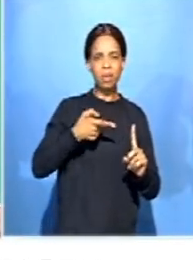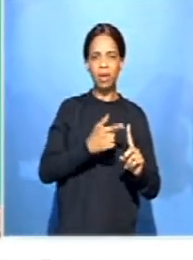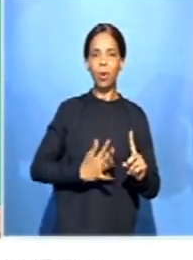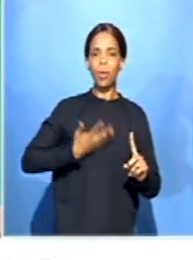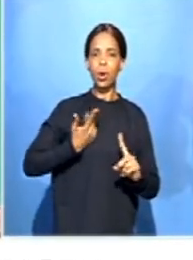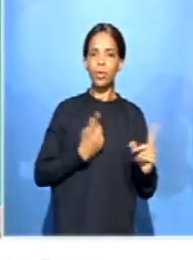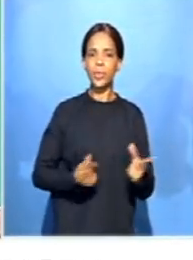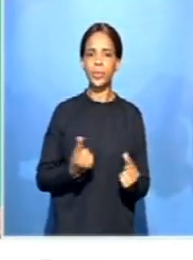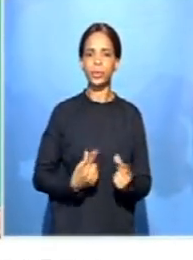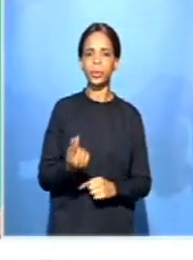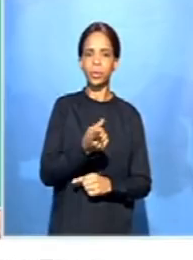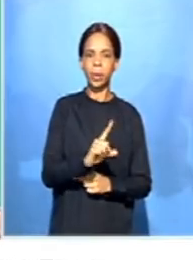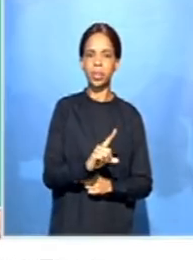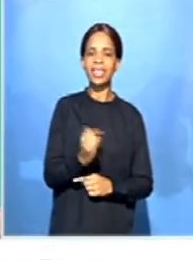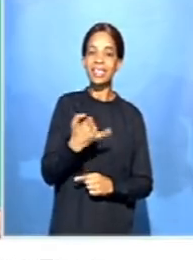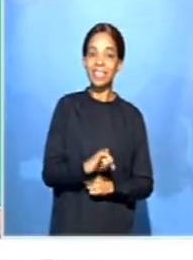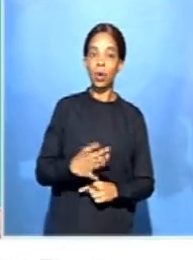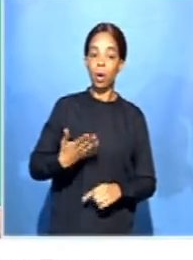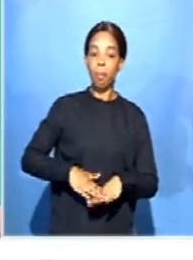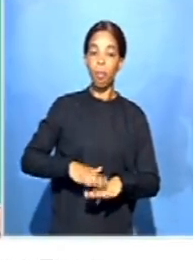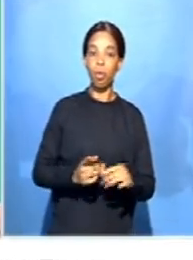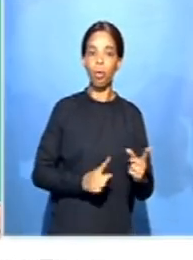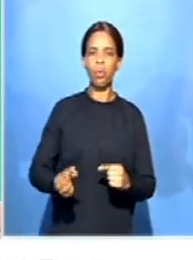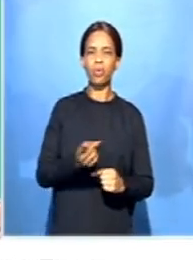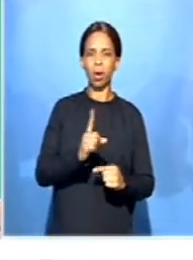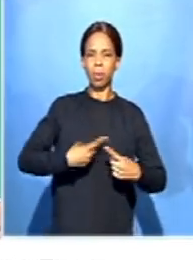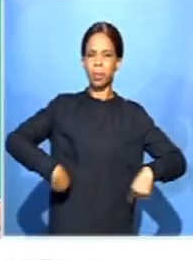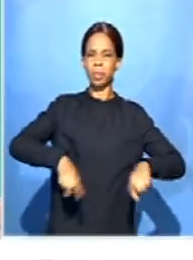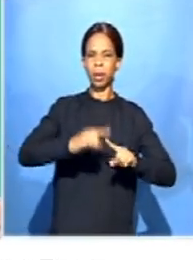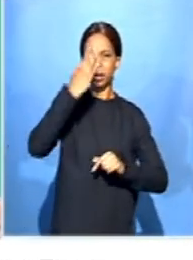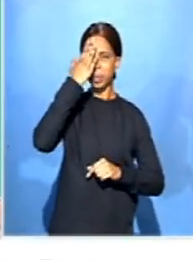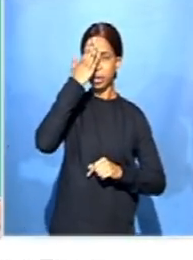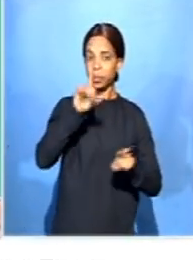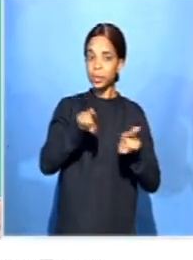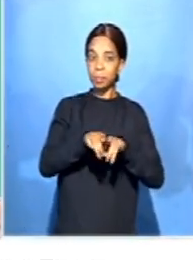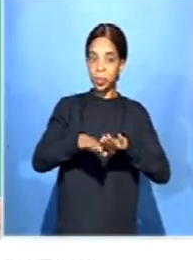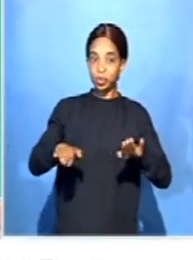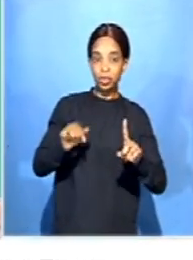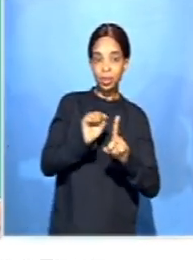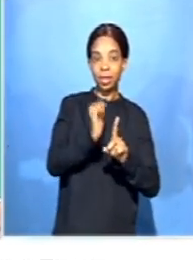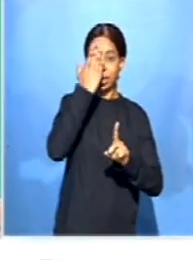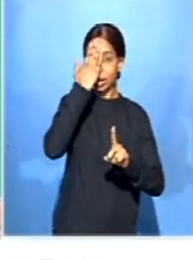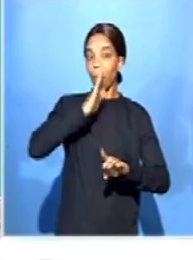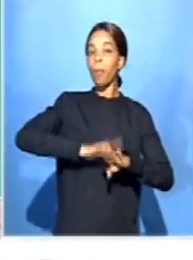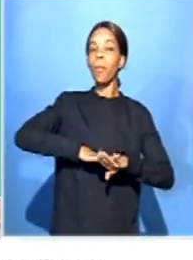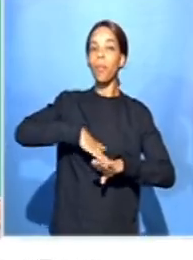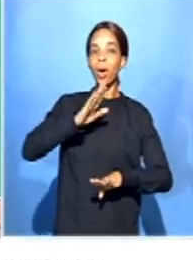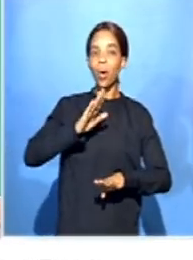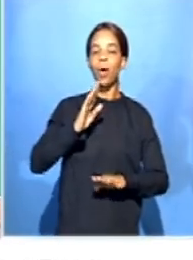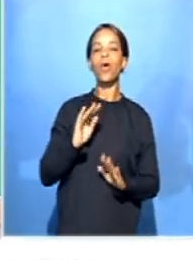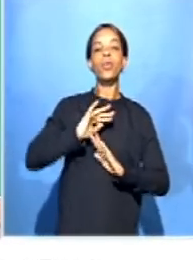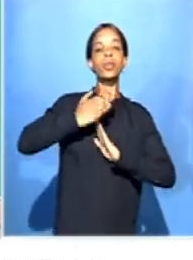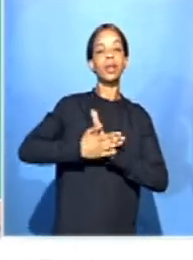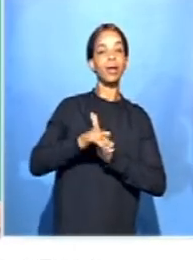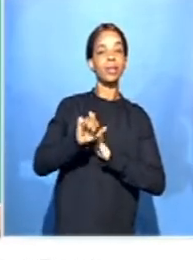to do. But I know her children knows more, and they will also make sure that on the side of the family, they can add on